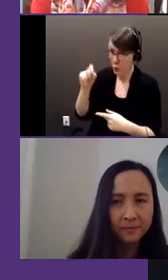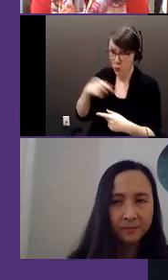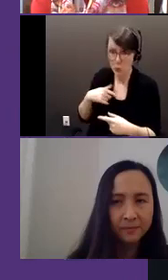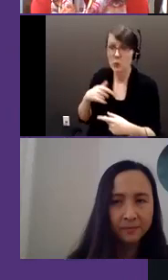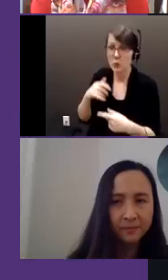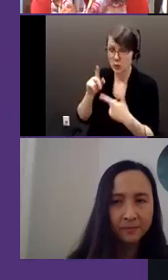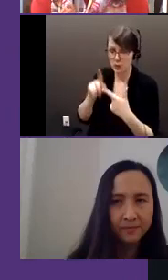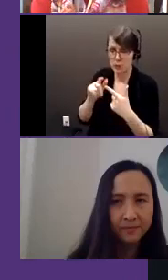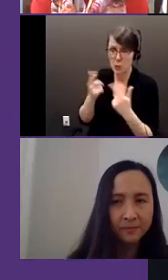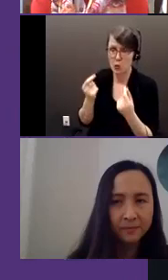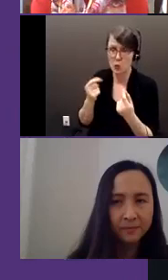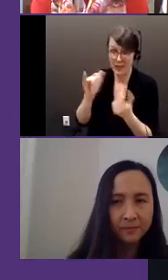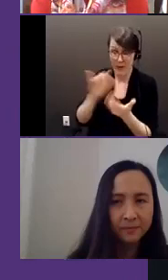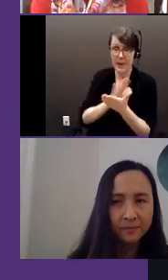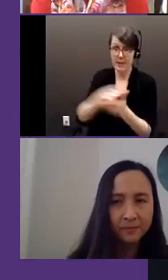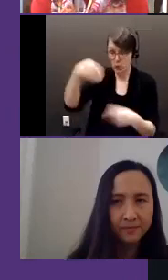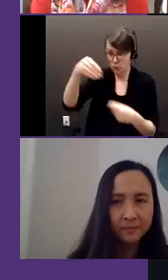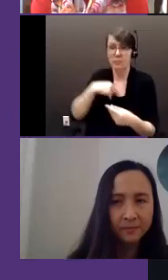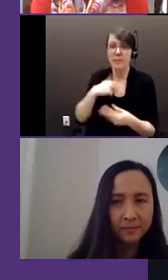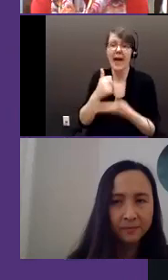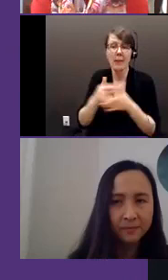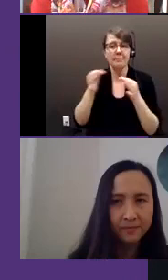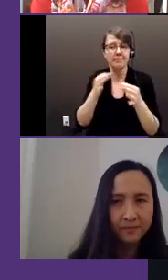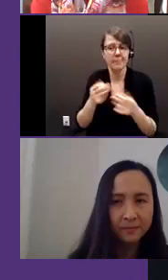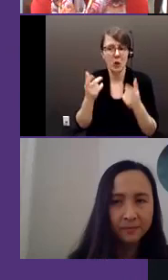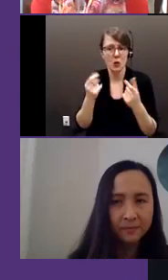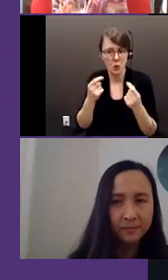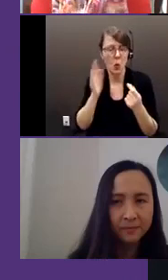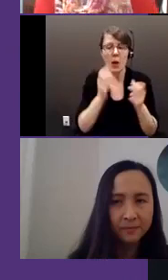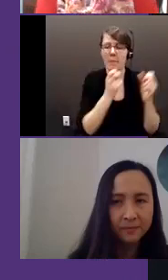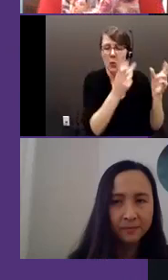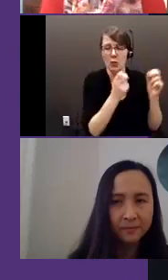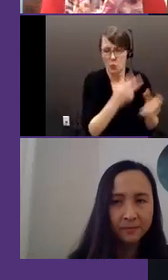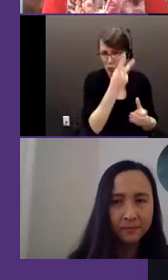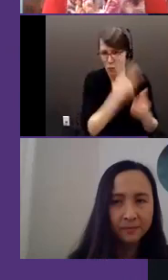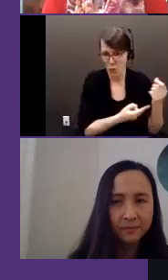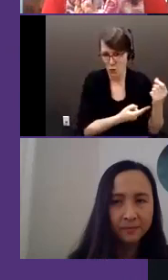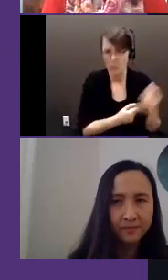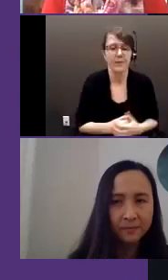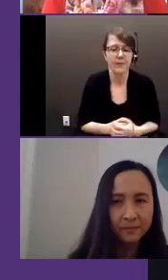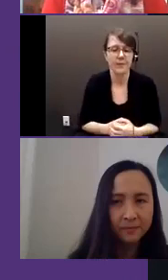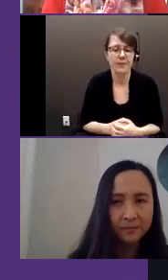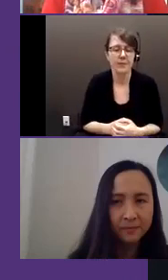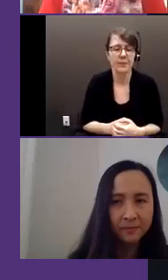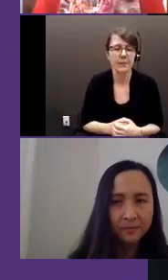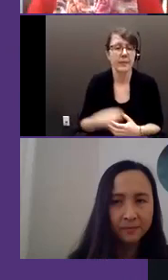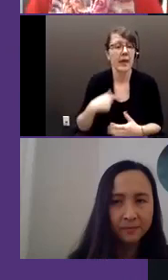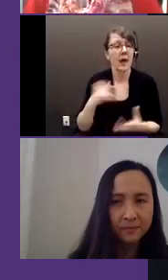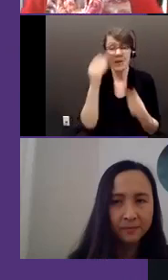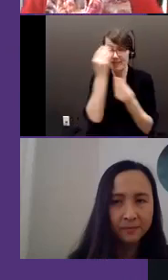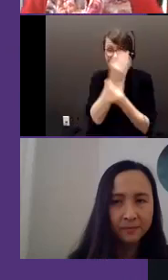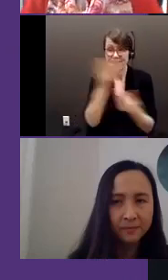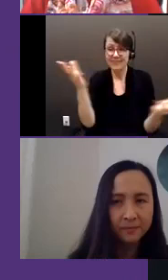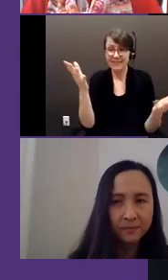our social media channels. I do want to highlight for everybody that We are happy to have